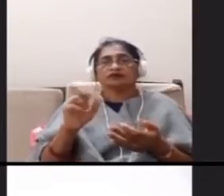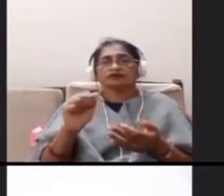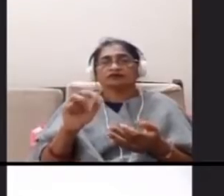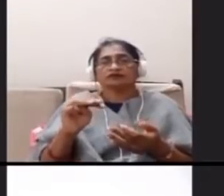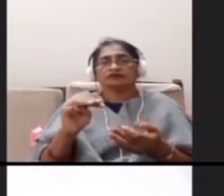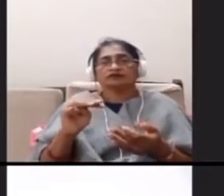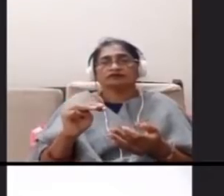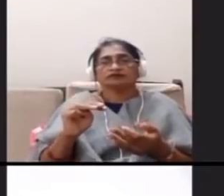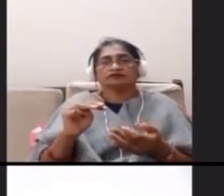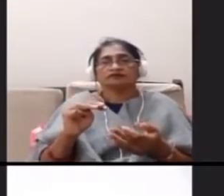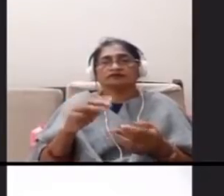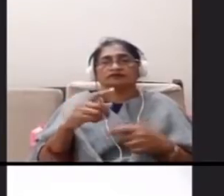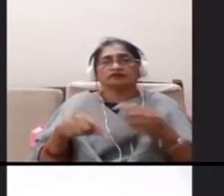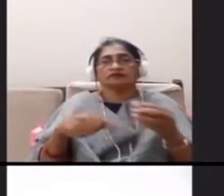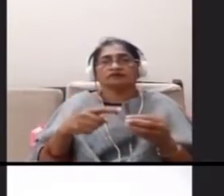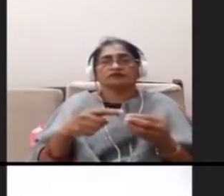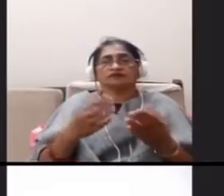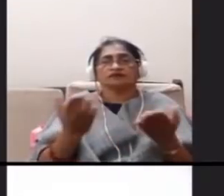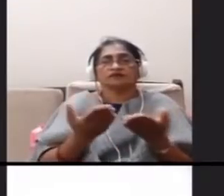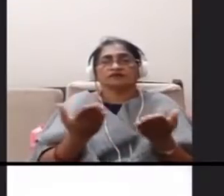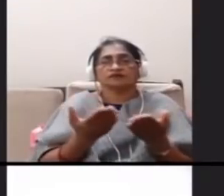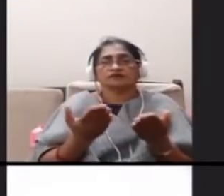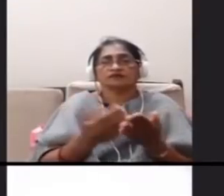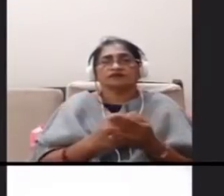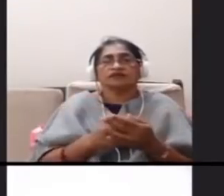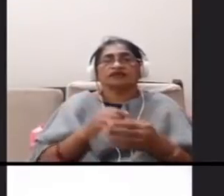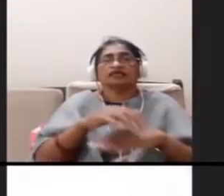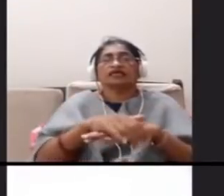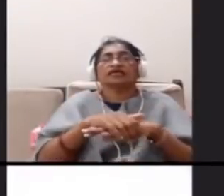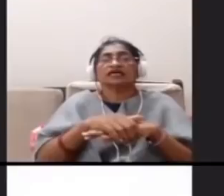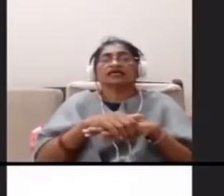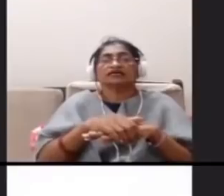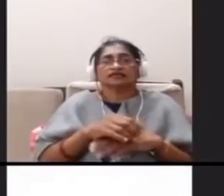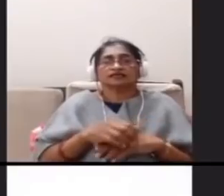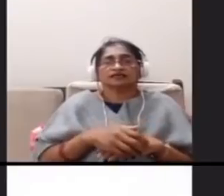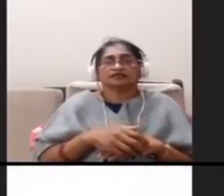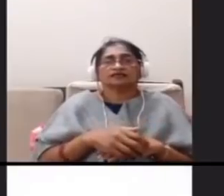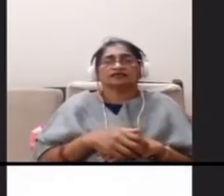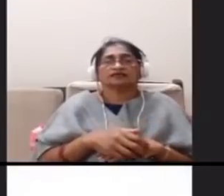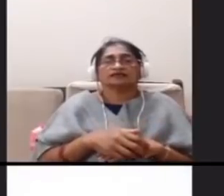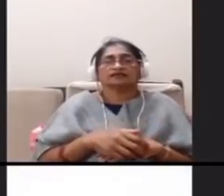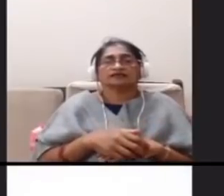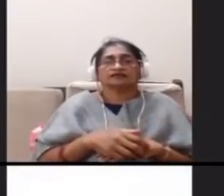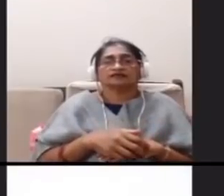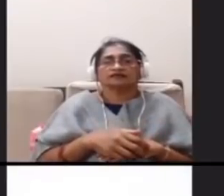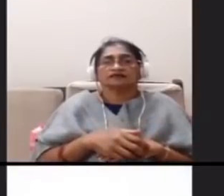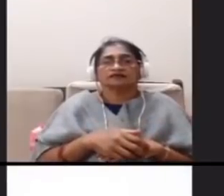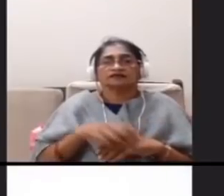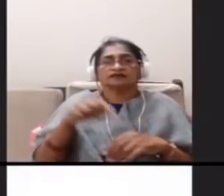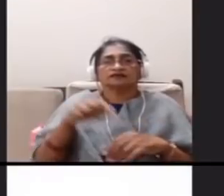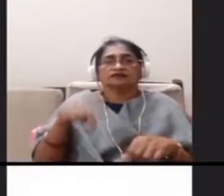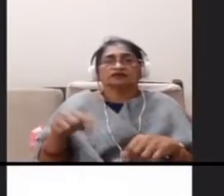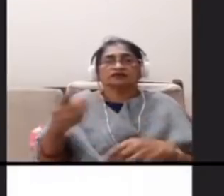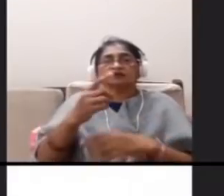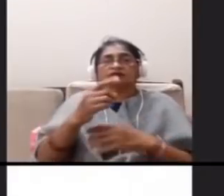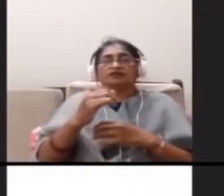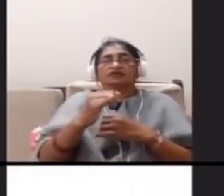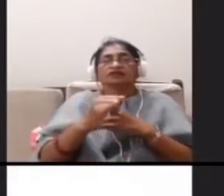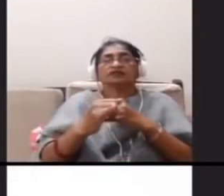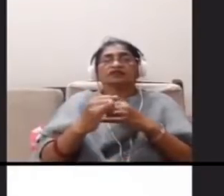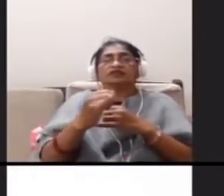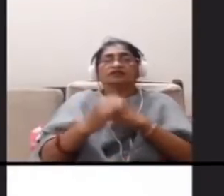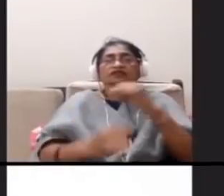who we went to school at the University of Leeds in England, and of course a lot of associations that we have had. Today being the International Disability